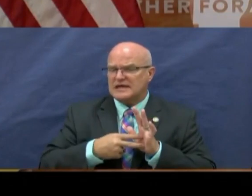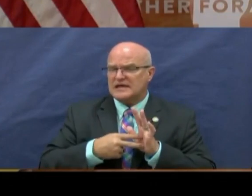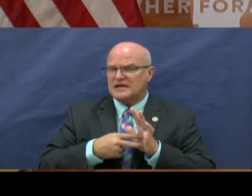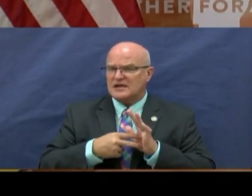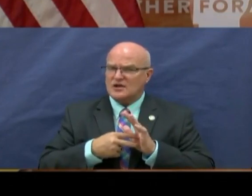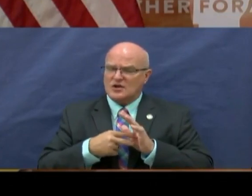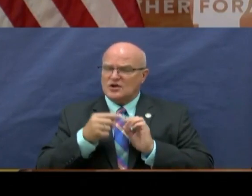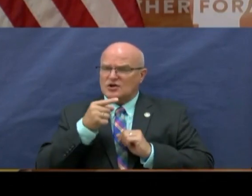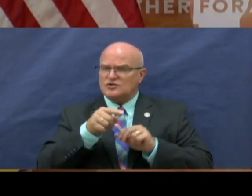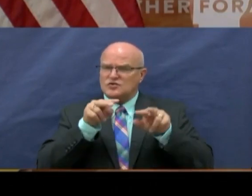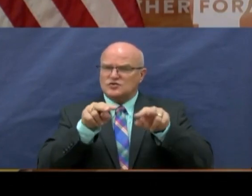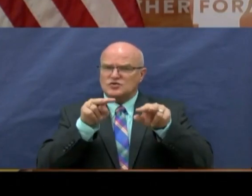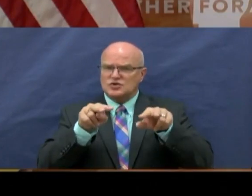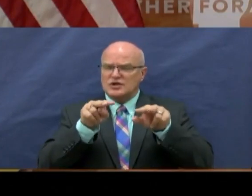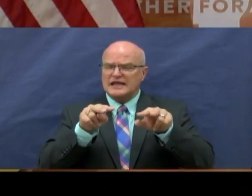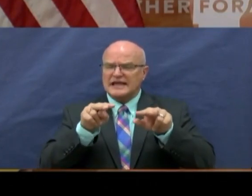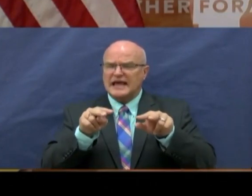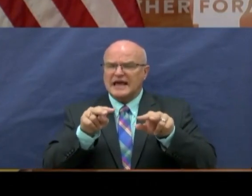looking at